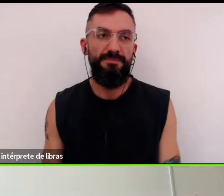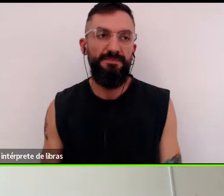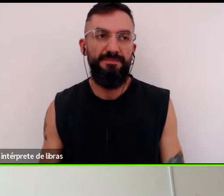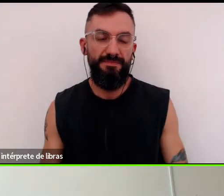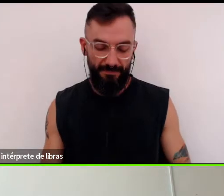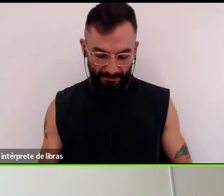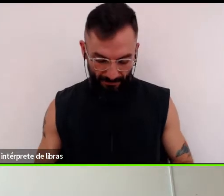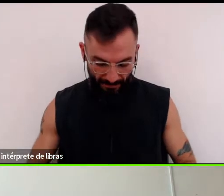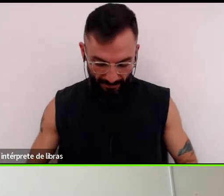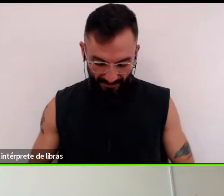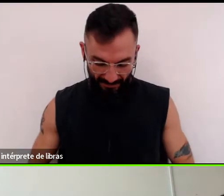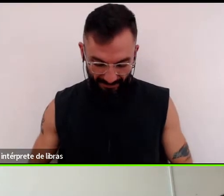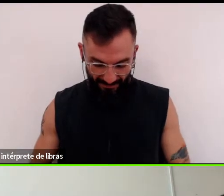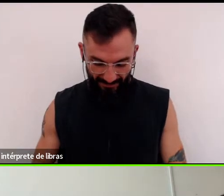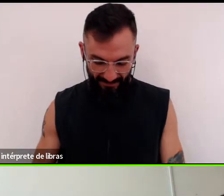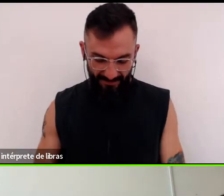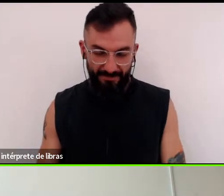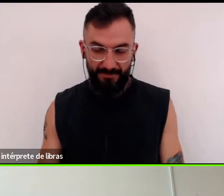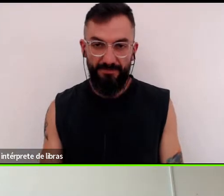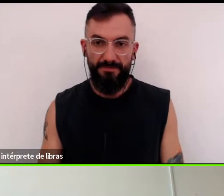can turn on my